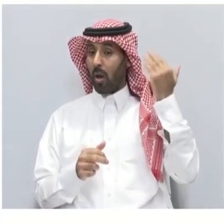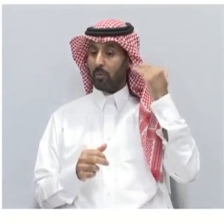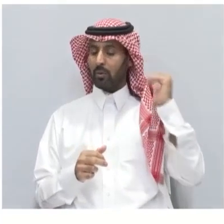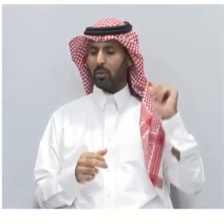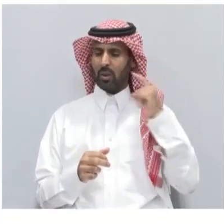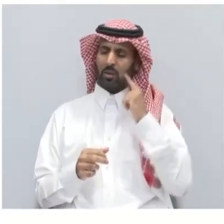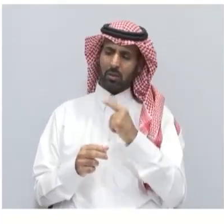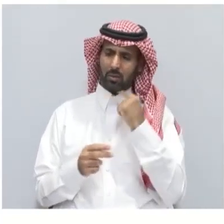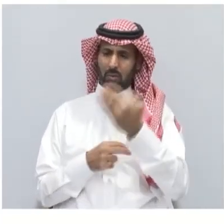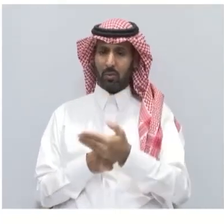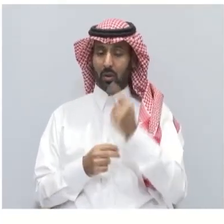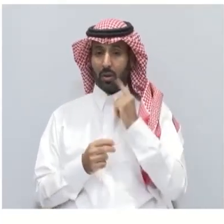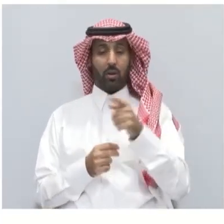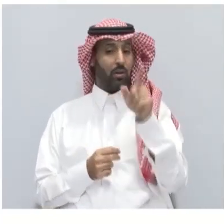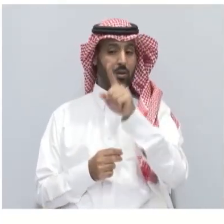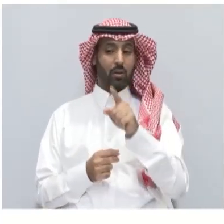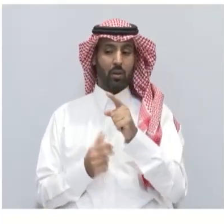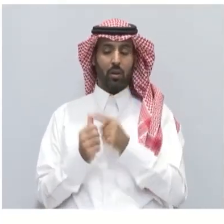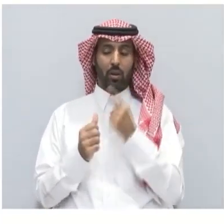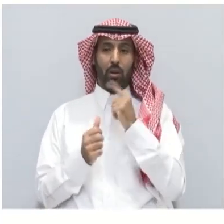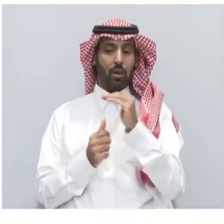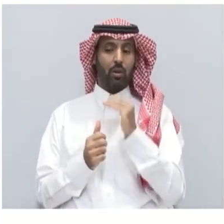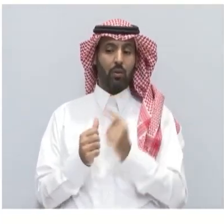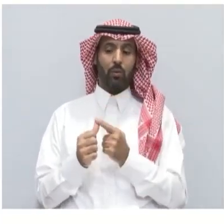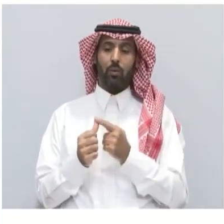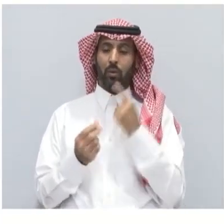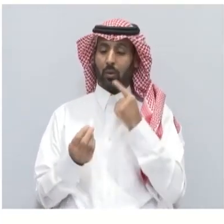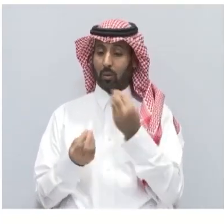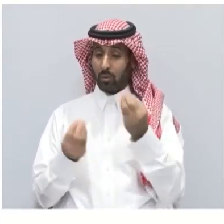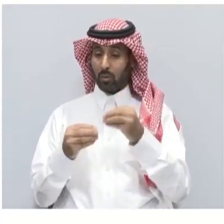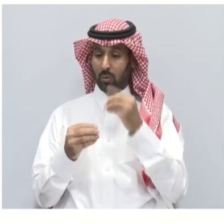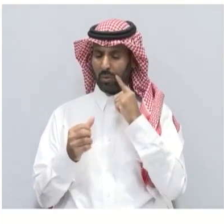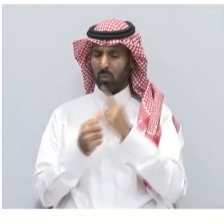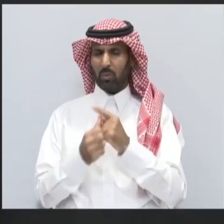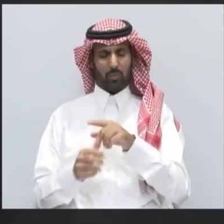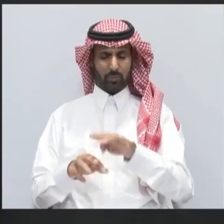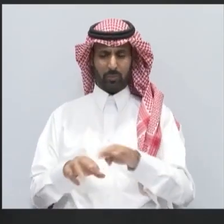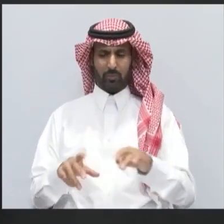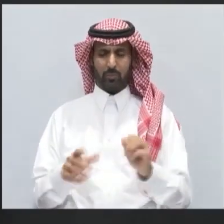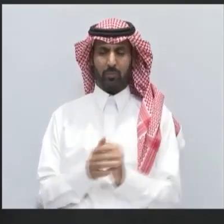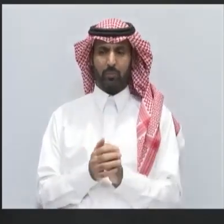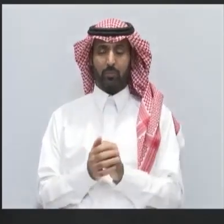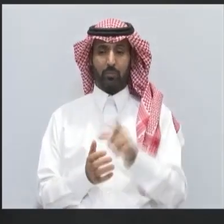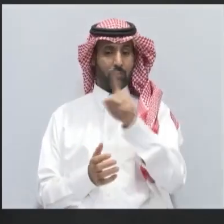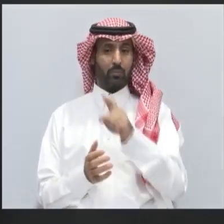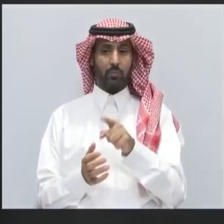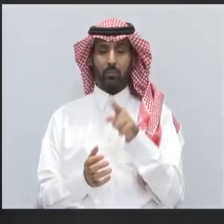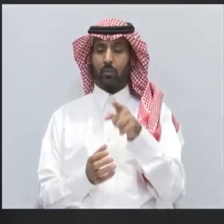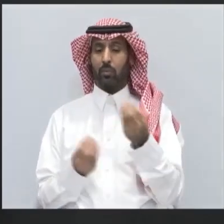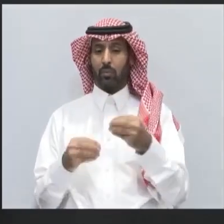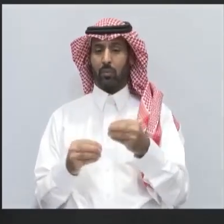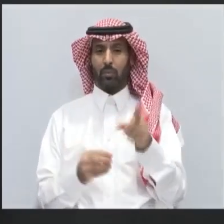to answer so many questions. Of course, when you apply for a job, they're going to ask you so